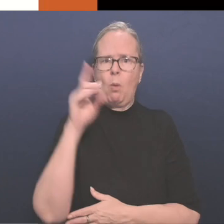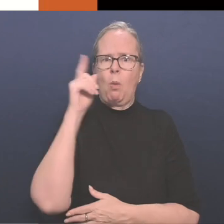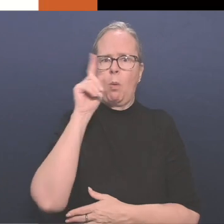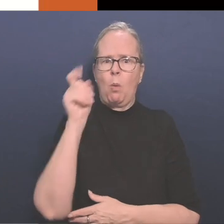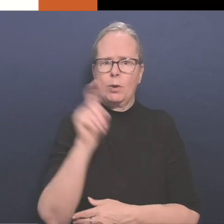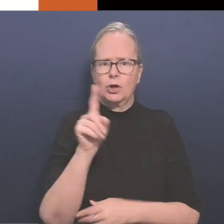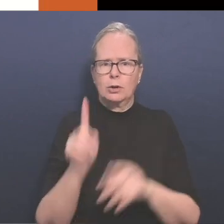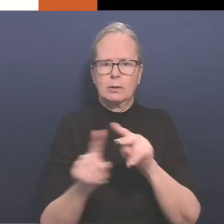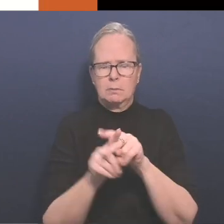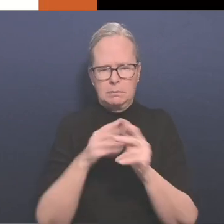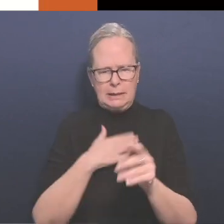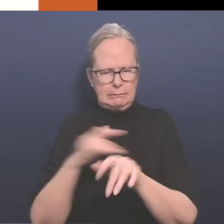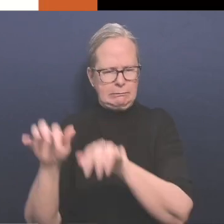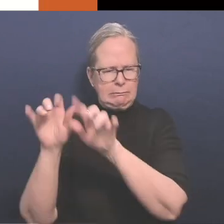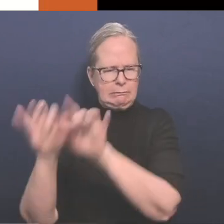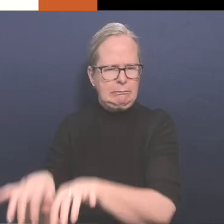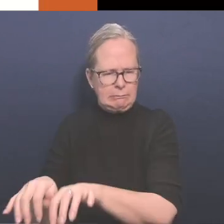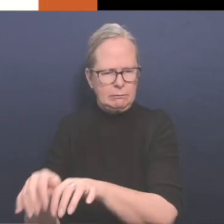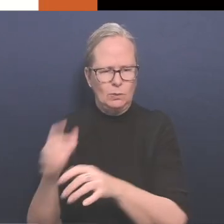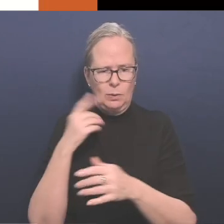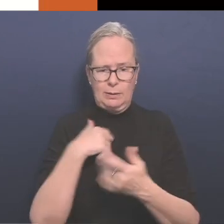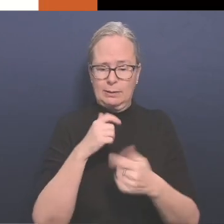helping to support with access to benefits.